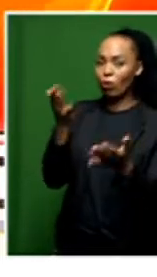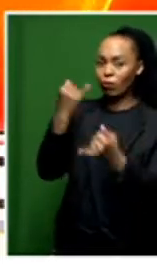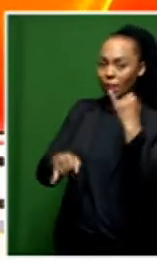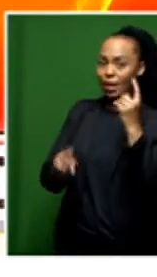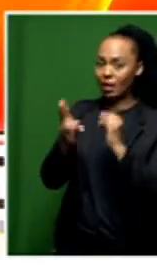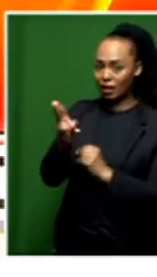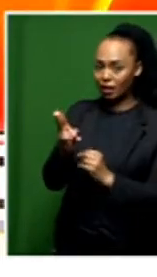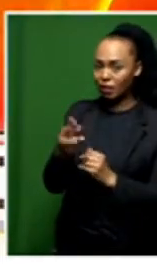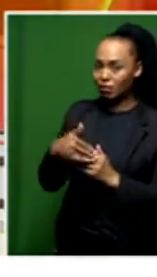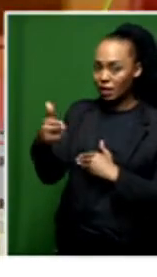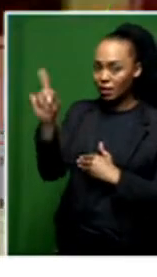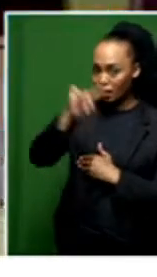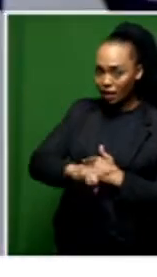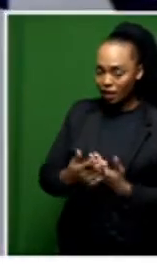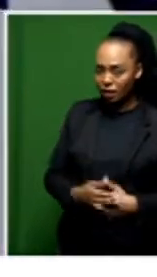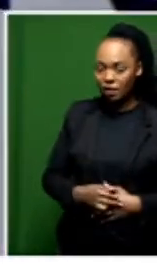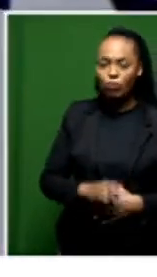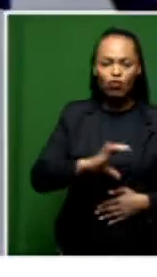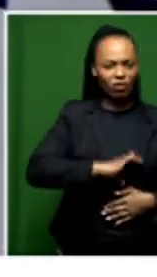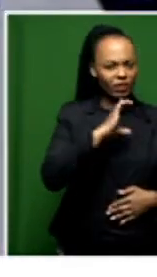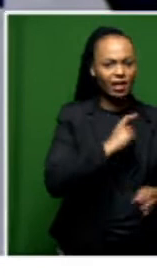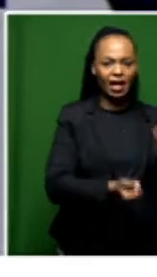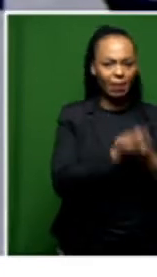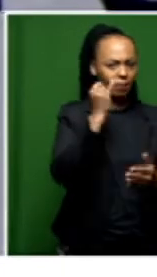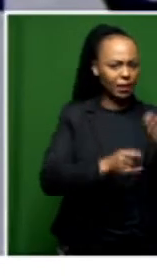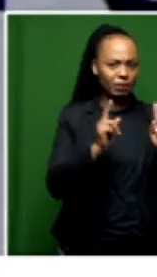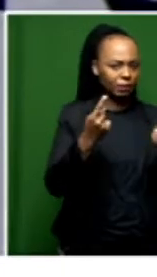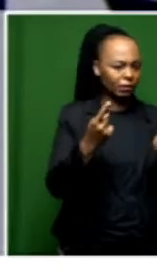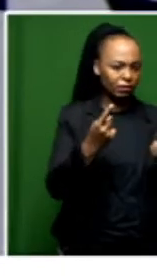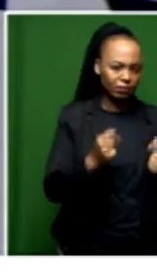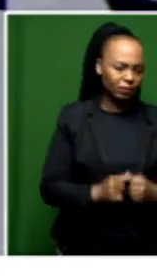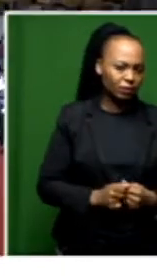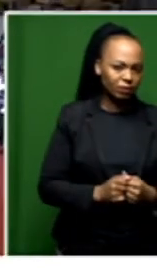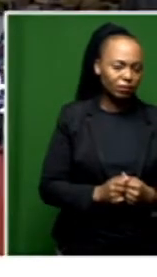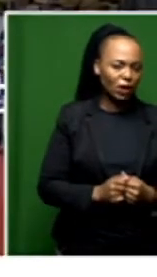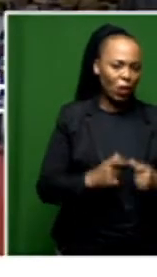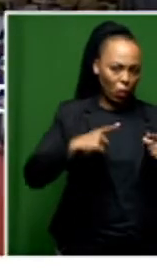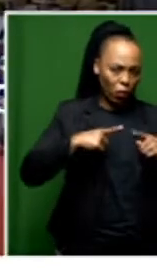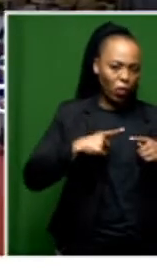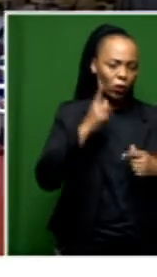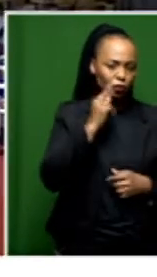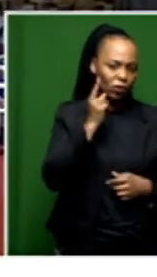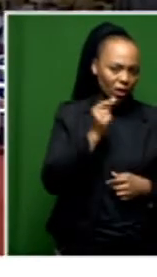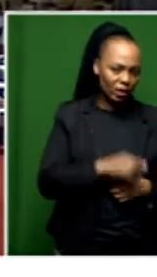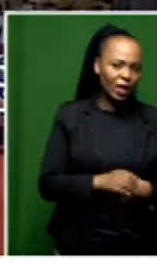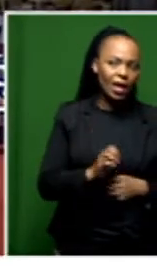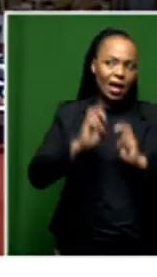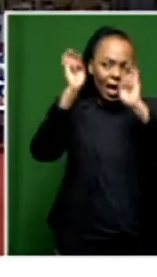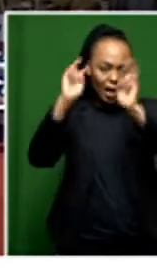days? We are confident, and we are in conversation with the Tshwane and as well as